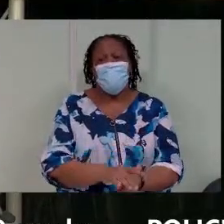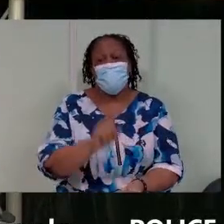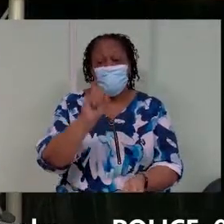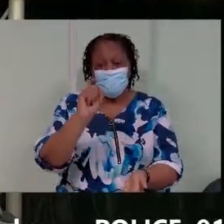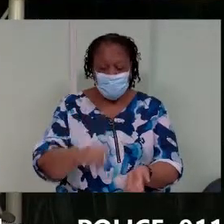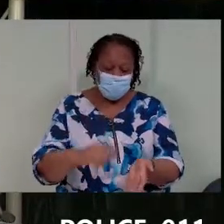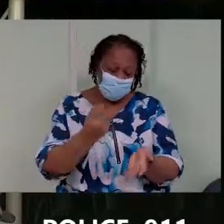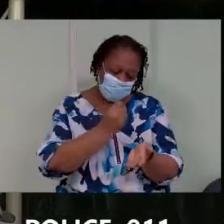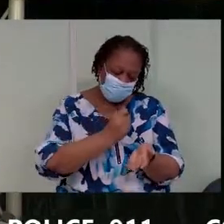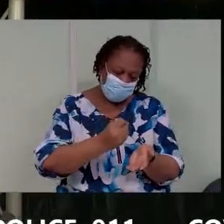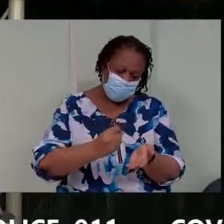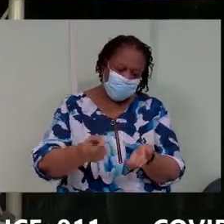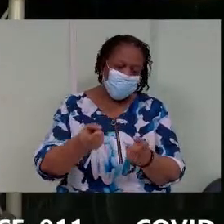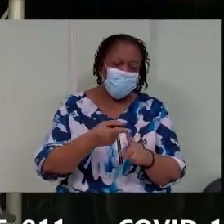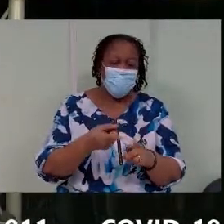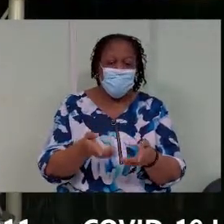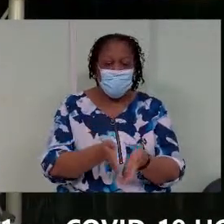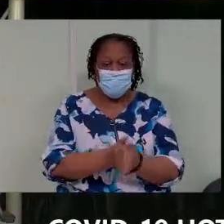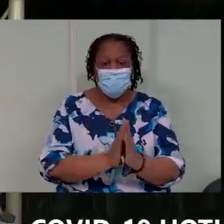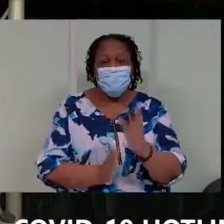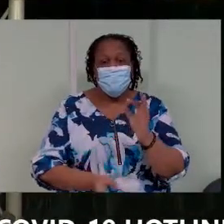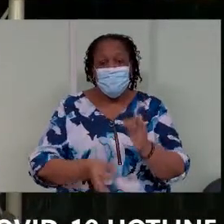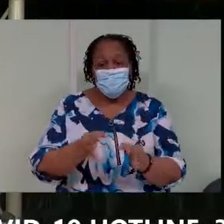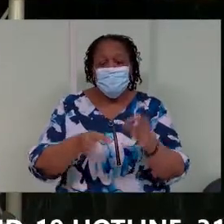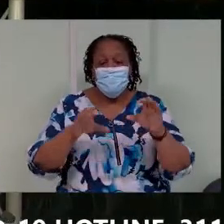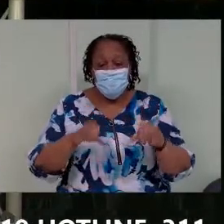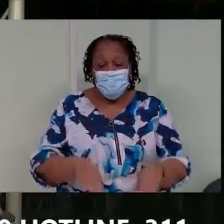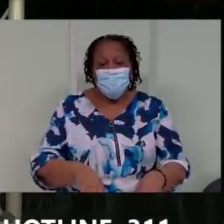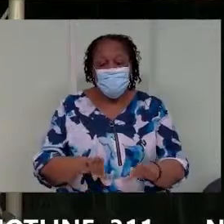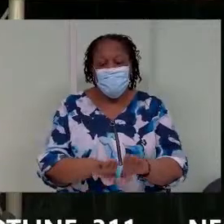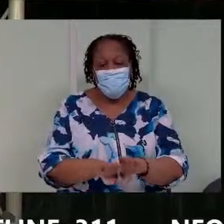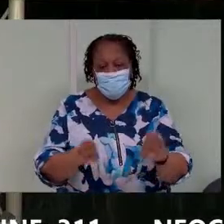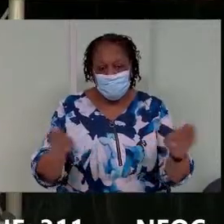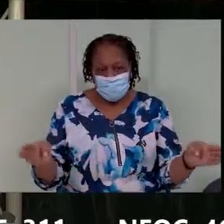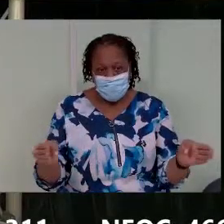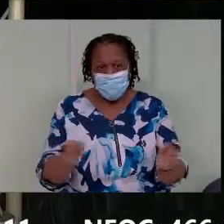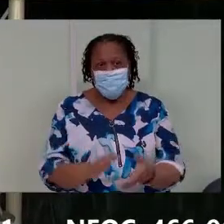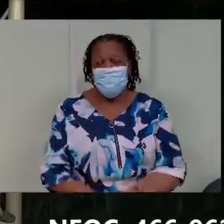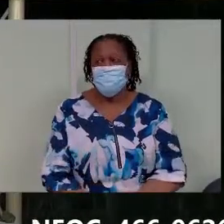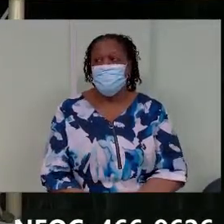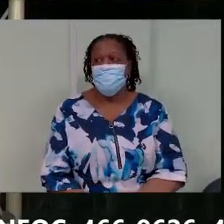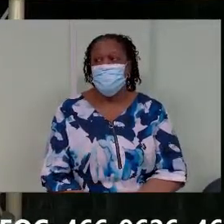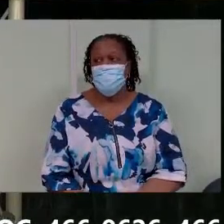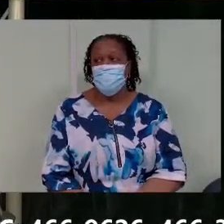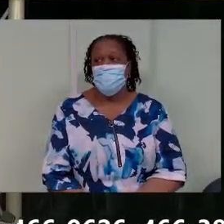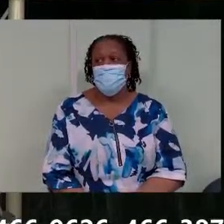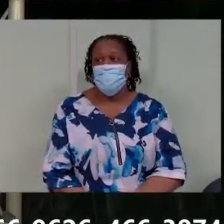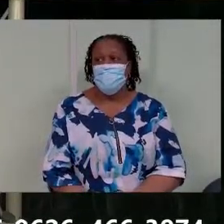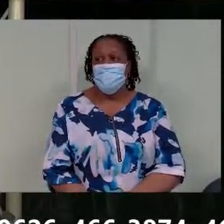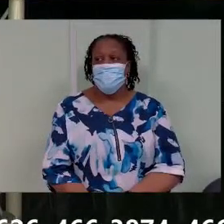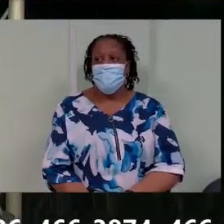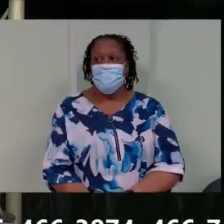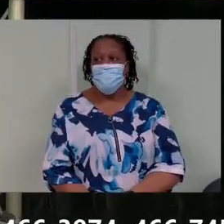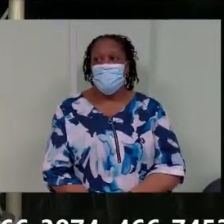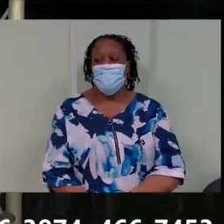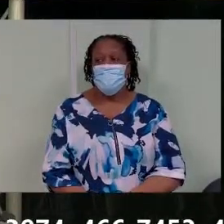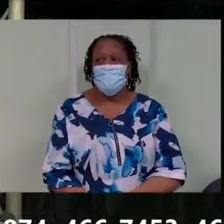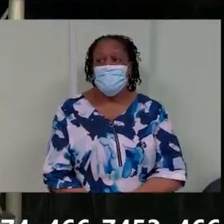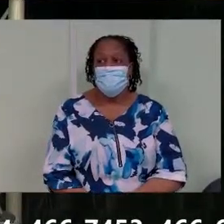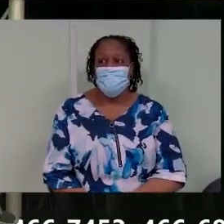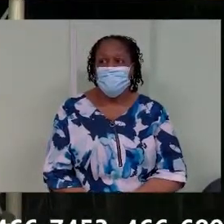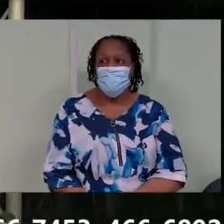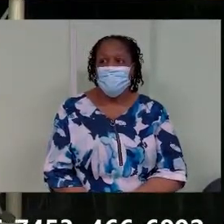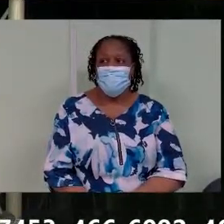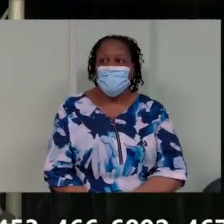in the form set out in the second schedule. In addition to the form of application In the second schedule of the